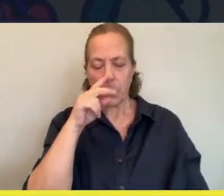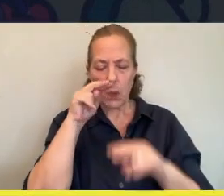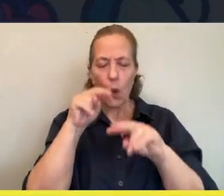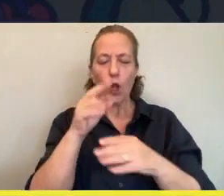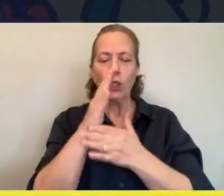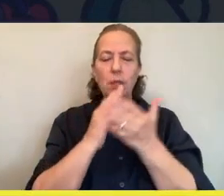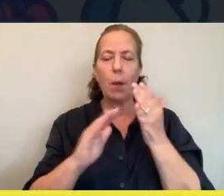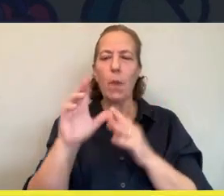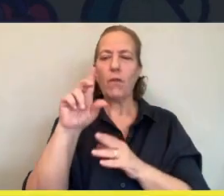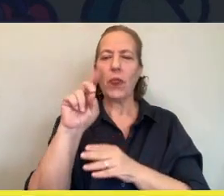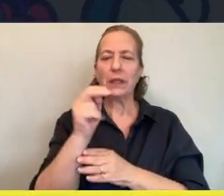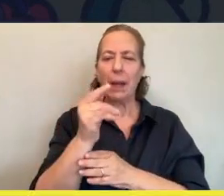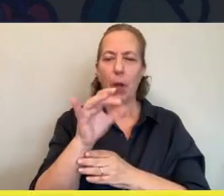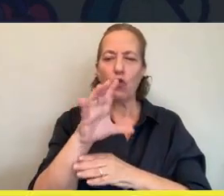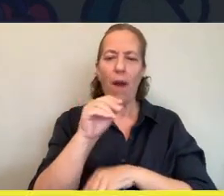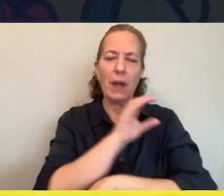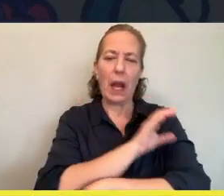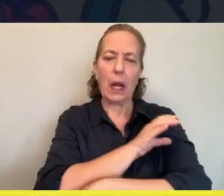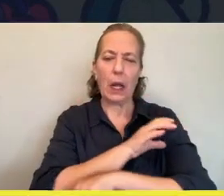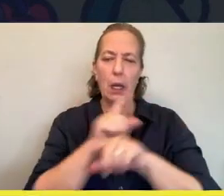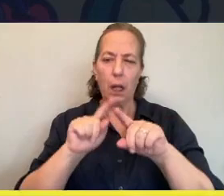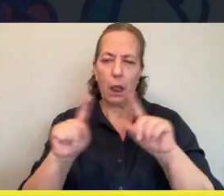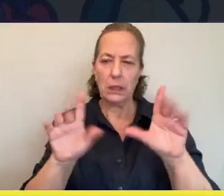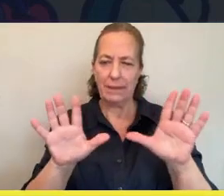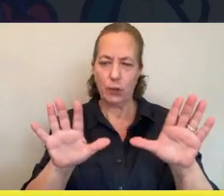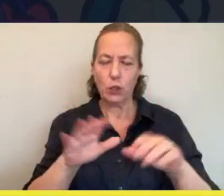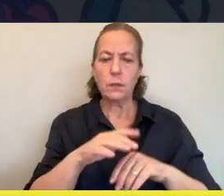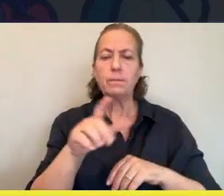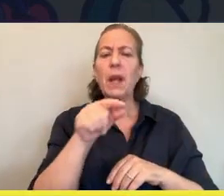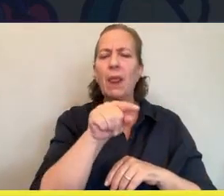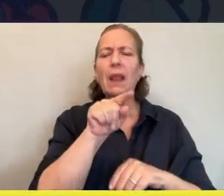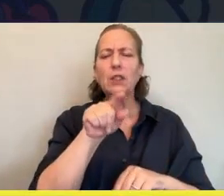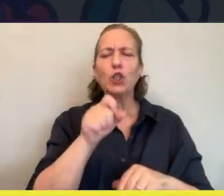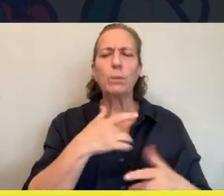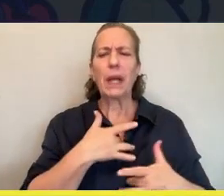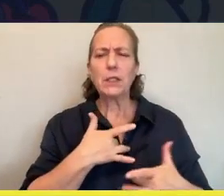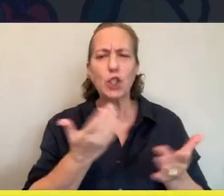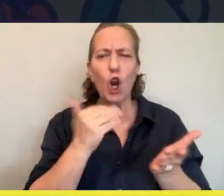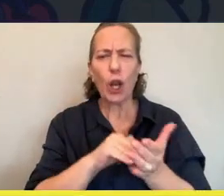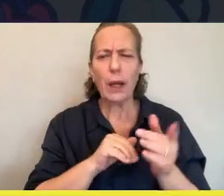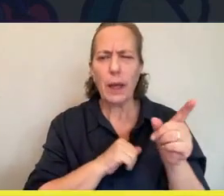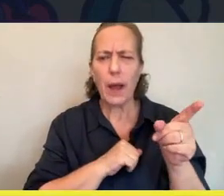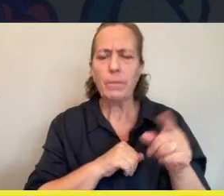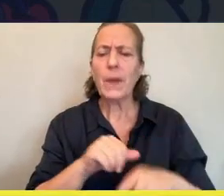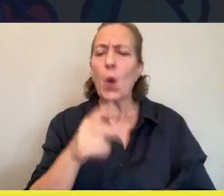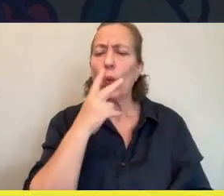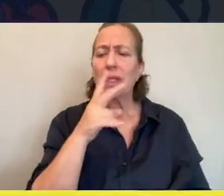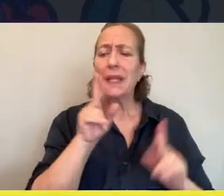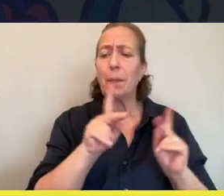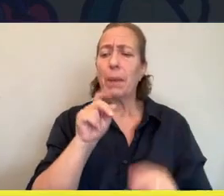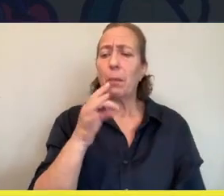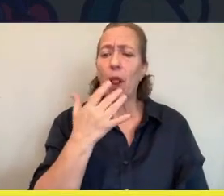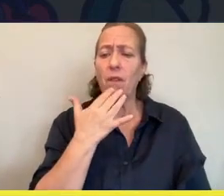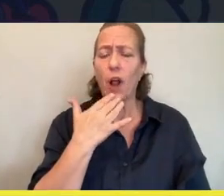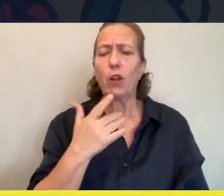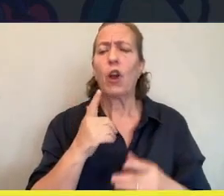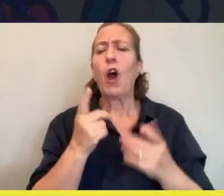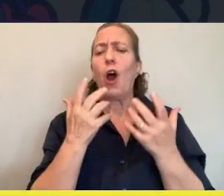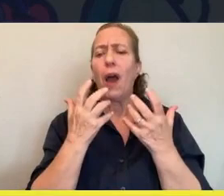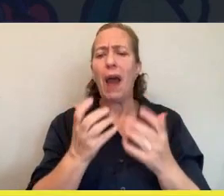population. First, and I think this, again, should concern us, we see that people of color are heavily